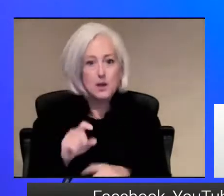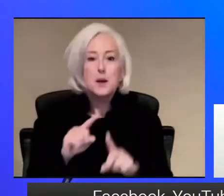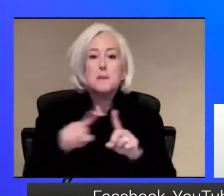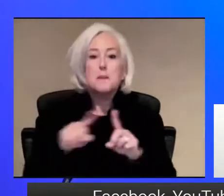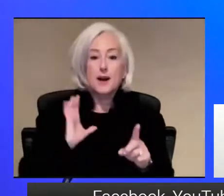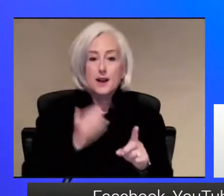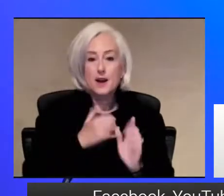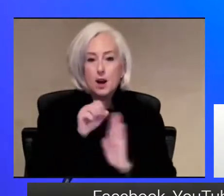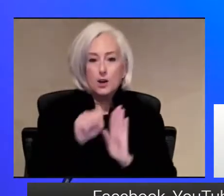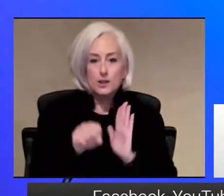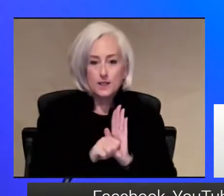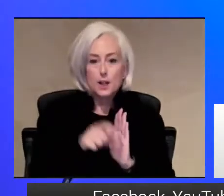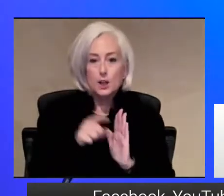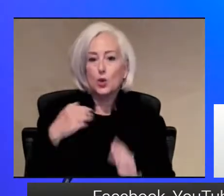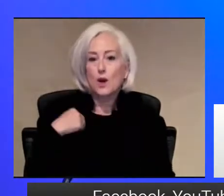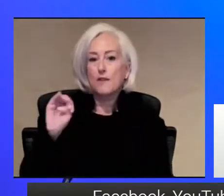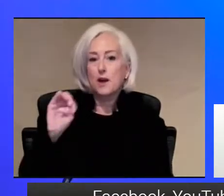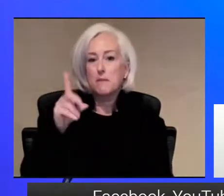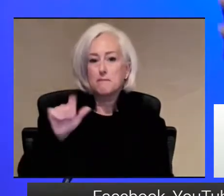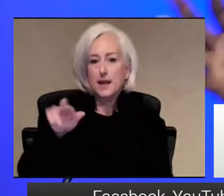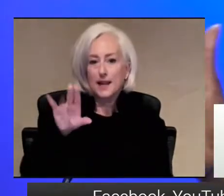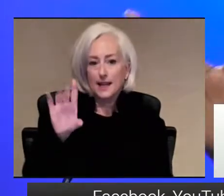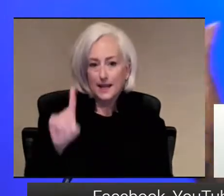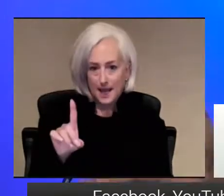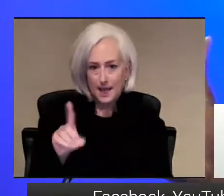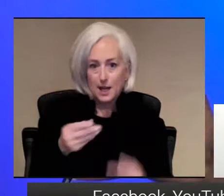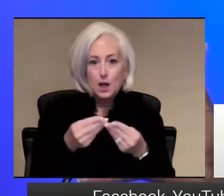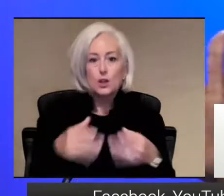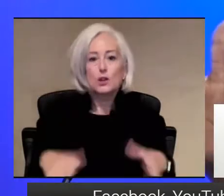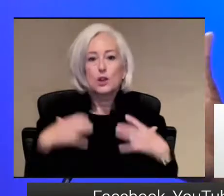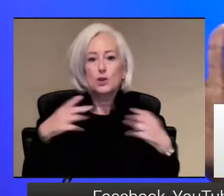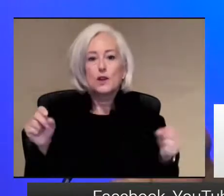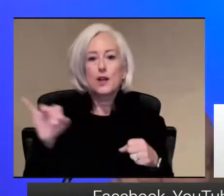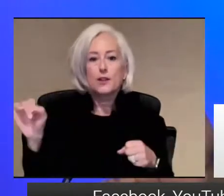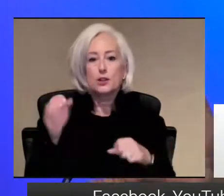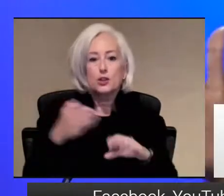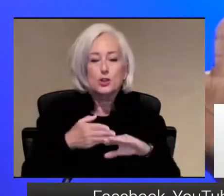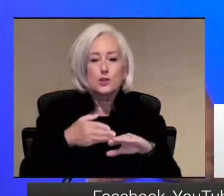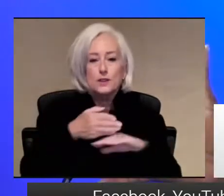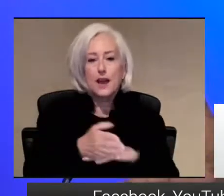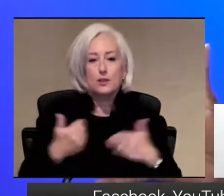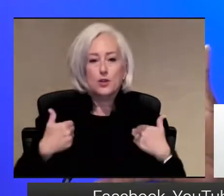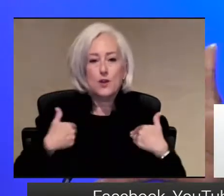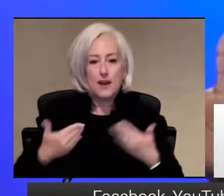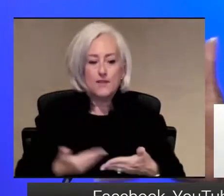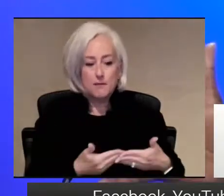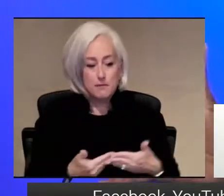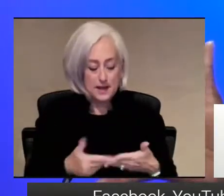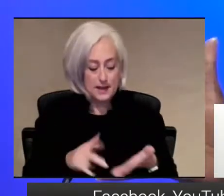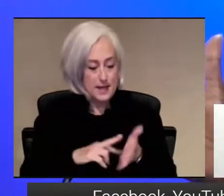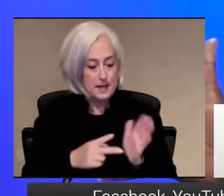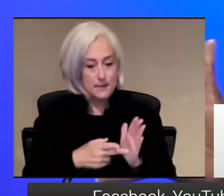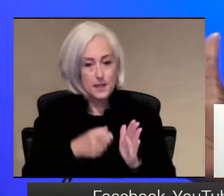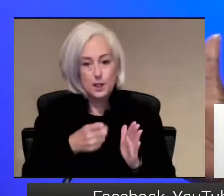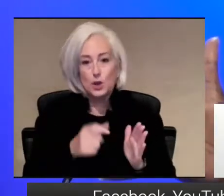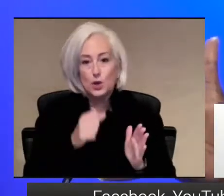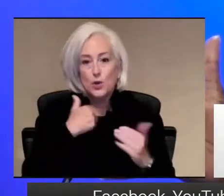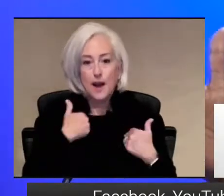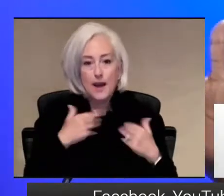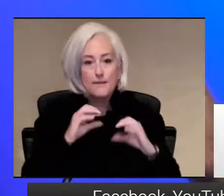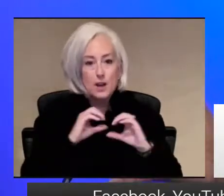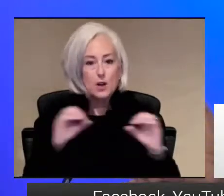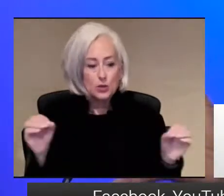health insurance shortly after having your baby, right? So there's no health insurance for you to really look at how do we address